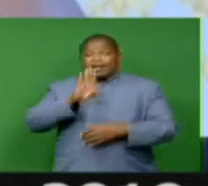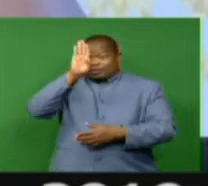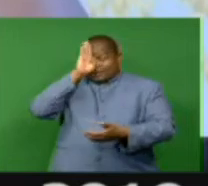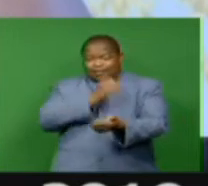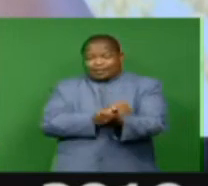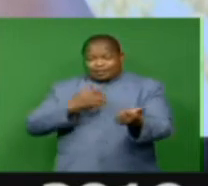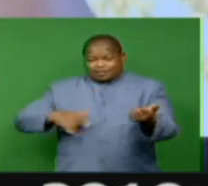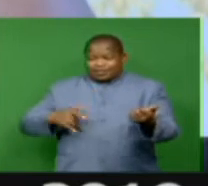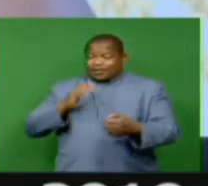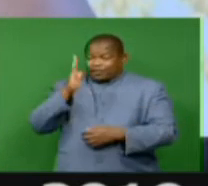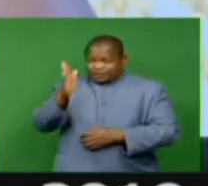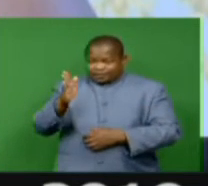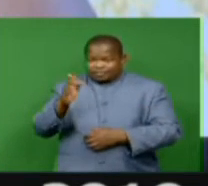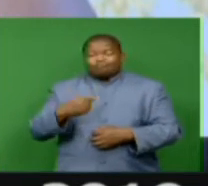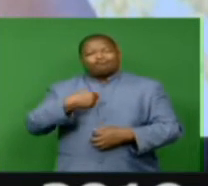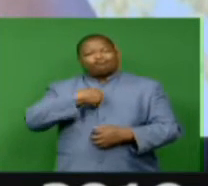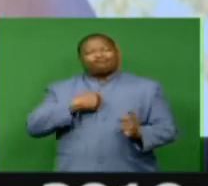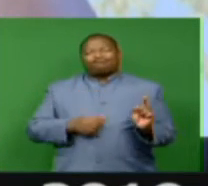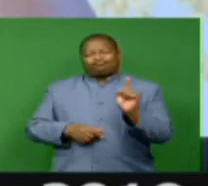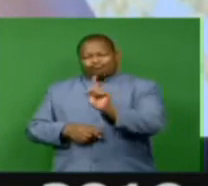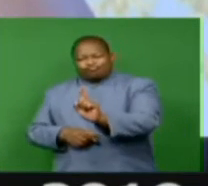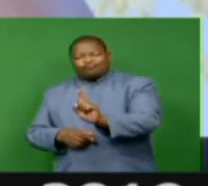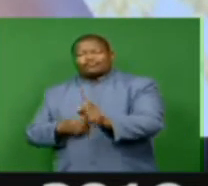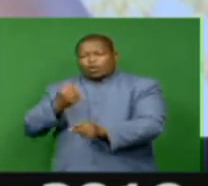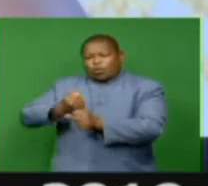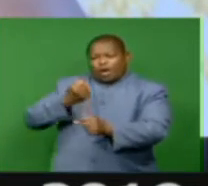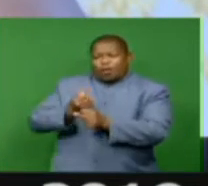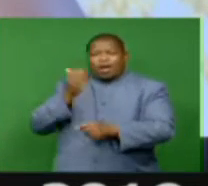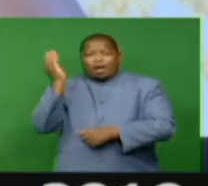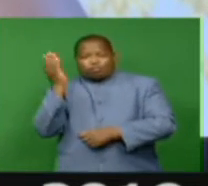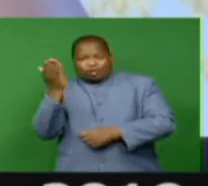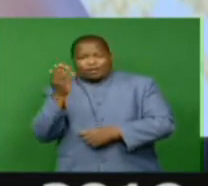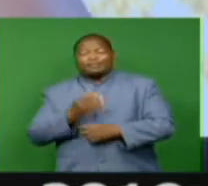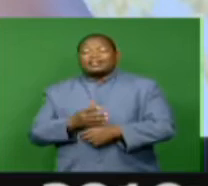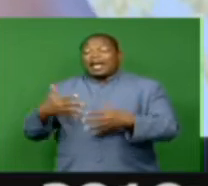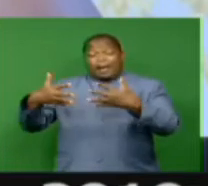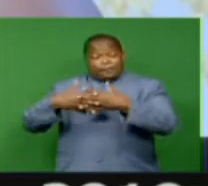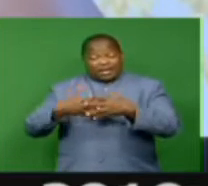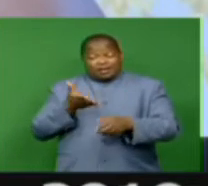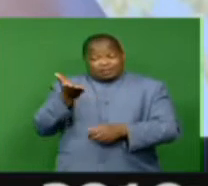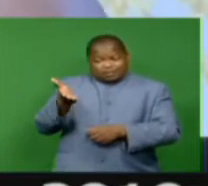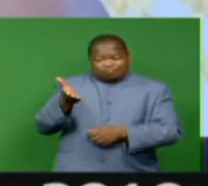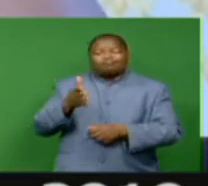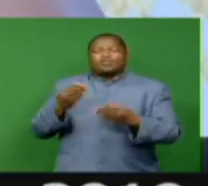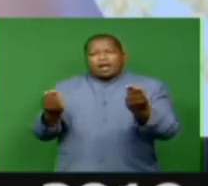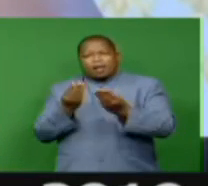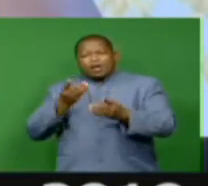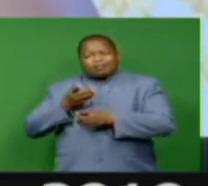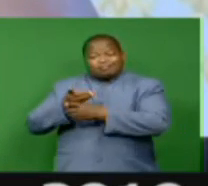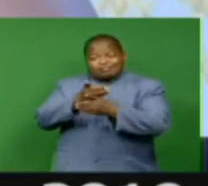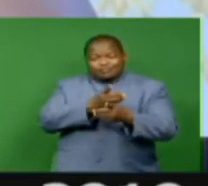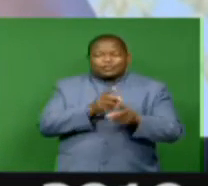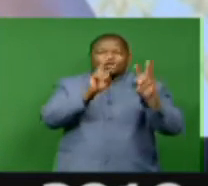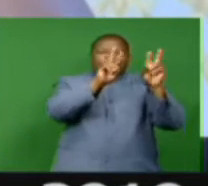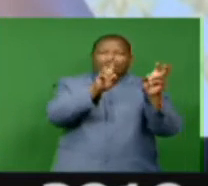Exhibition Center, where barriers to intra-Africa trade were discussed at length. What was apparent from